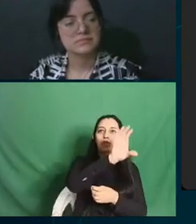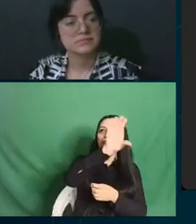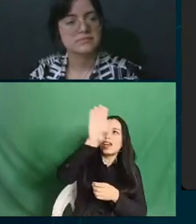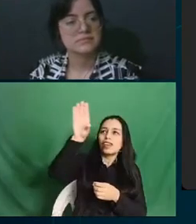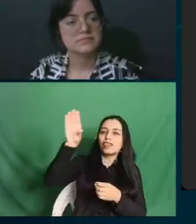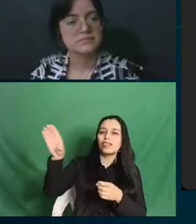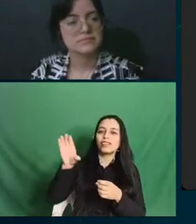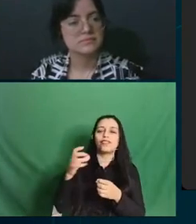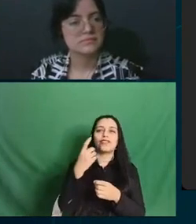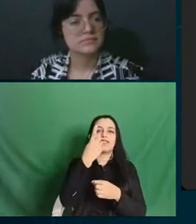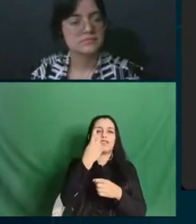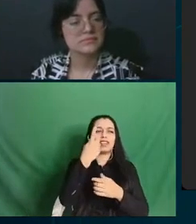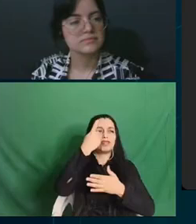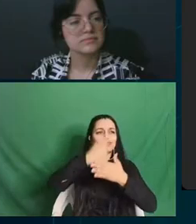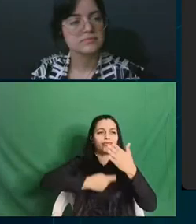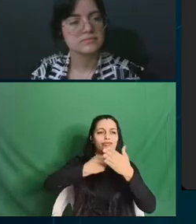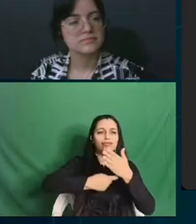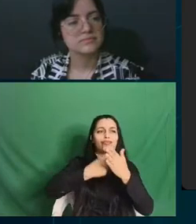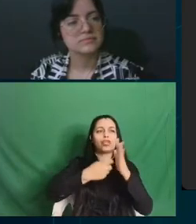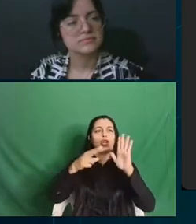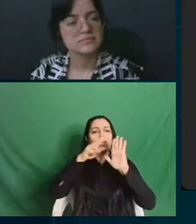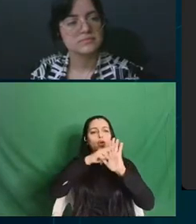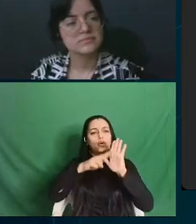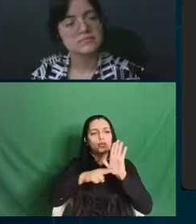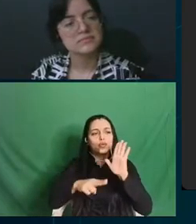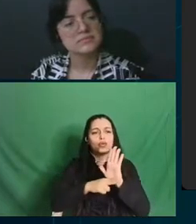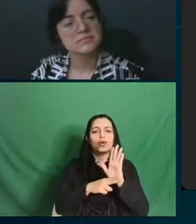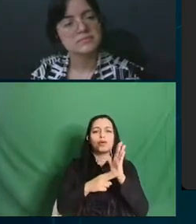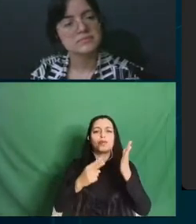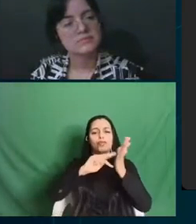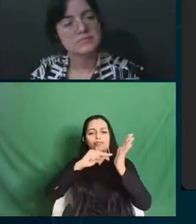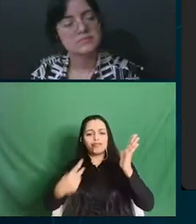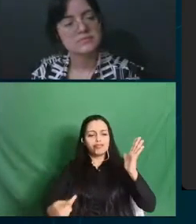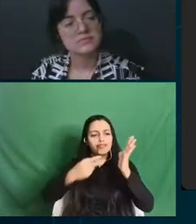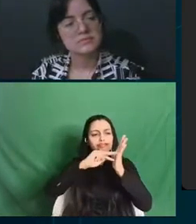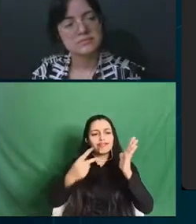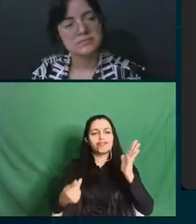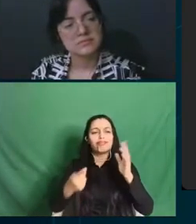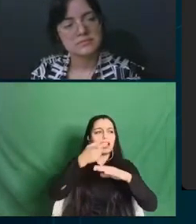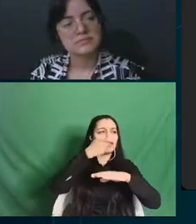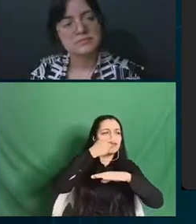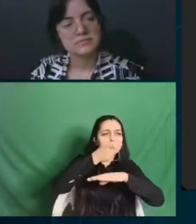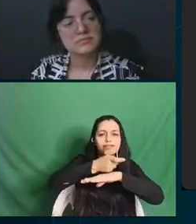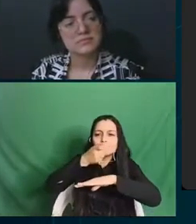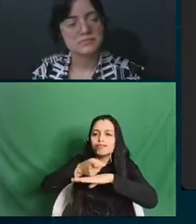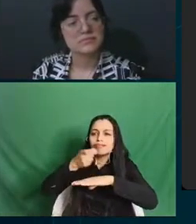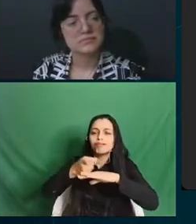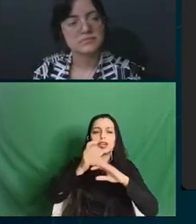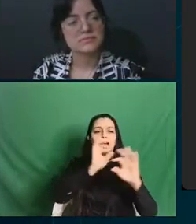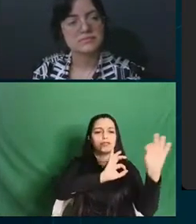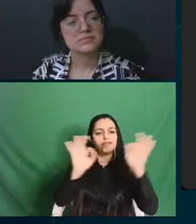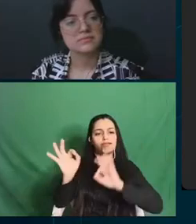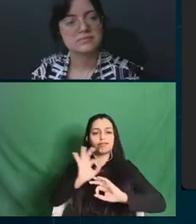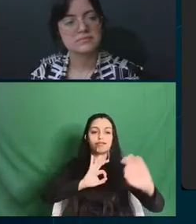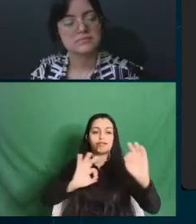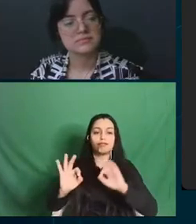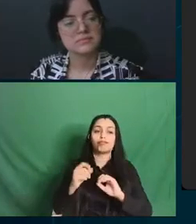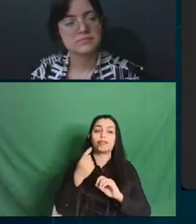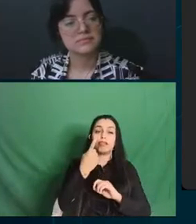So my sense is that's one area that most companies have mastered